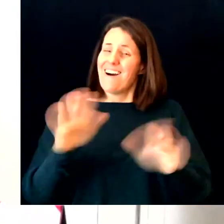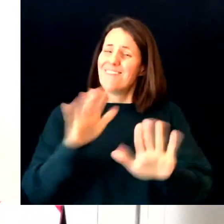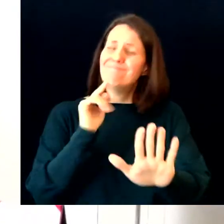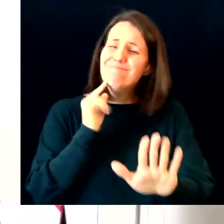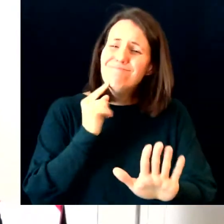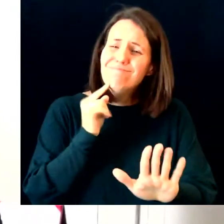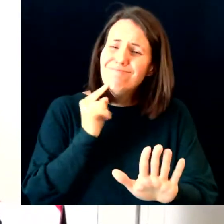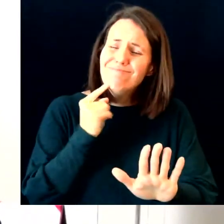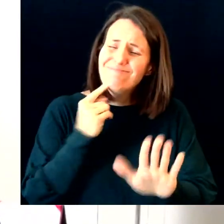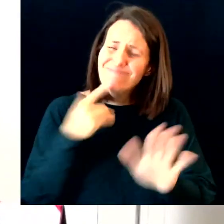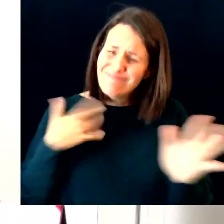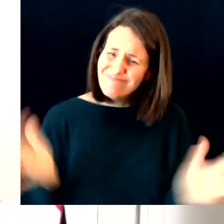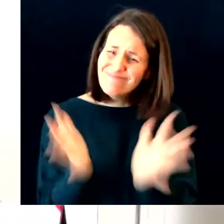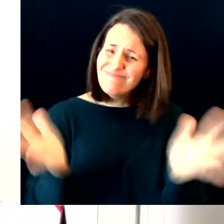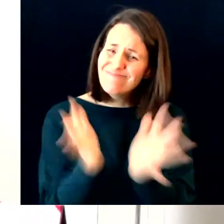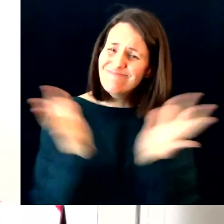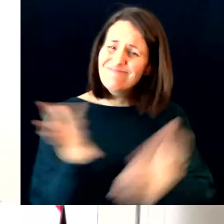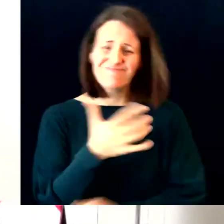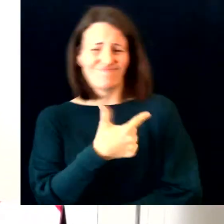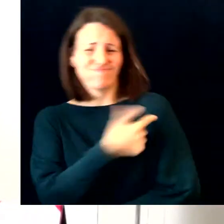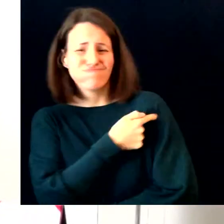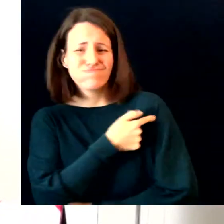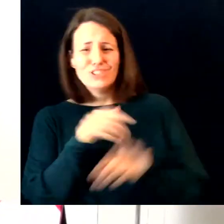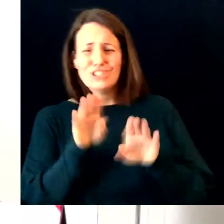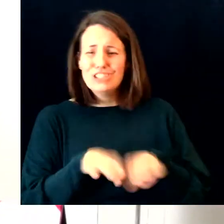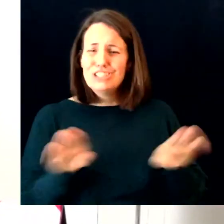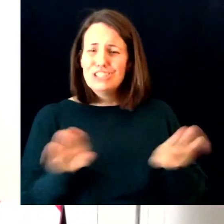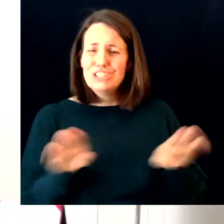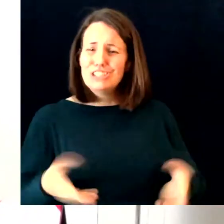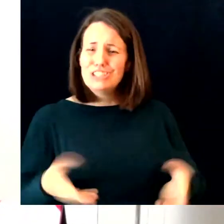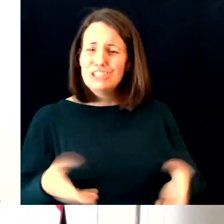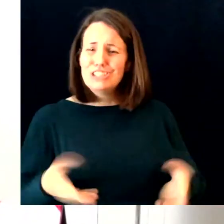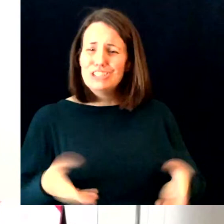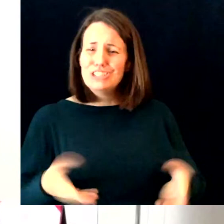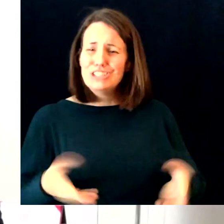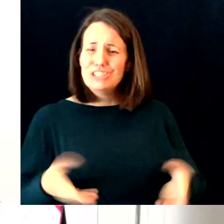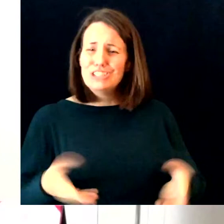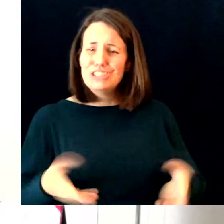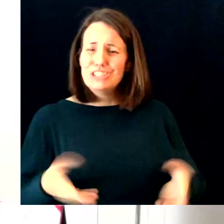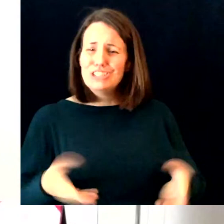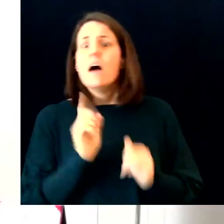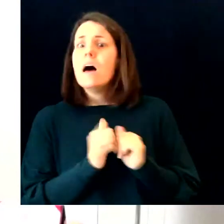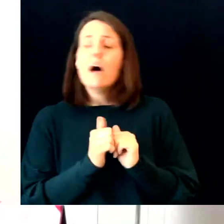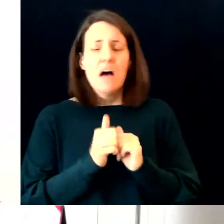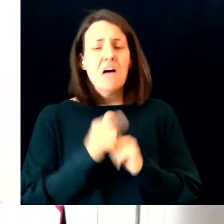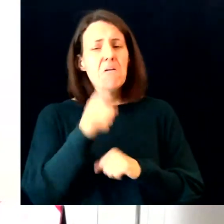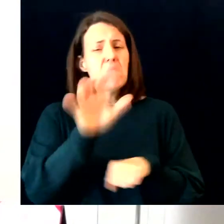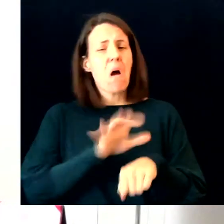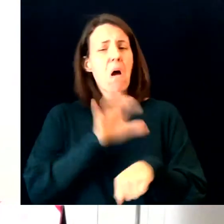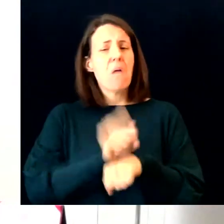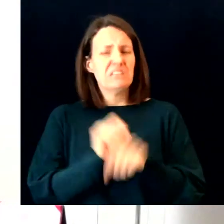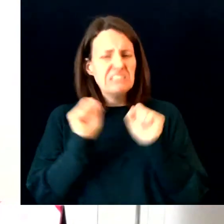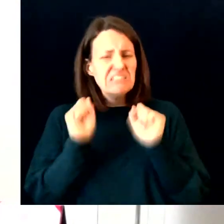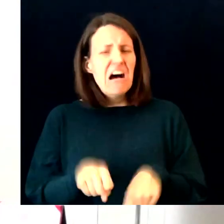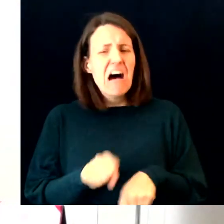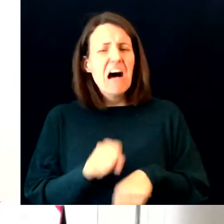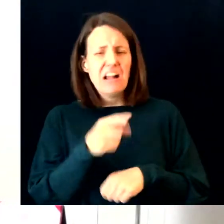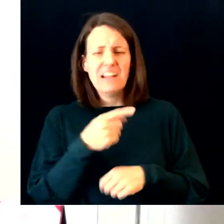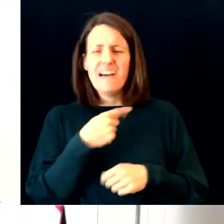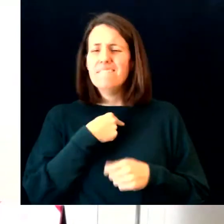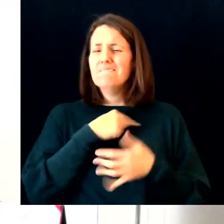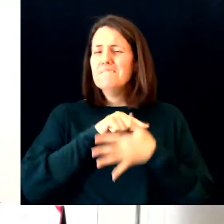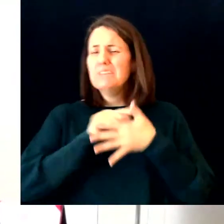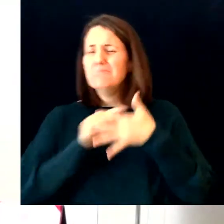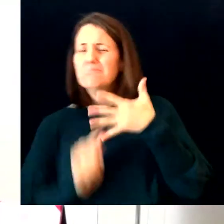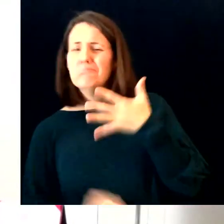do this? You can schedule a vaccination for your child using a variety of options. You can go to your personal healthcare provider. You can